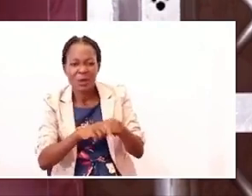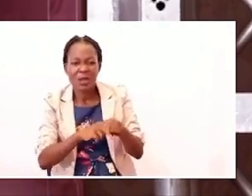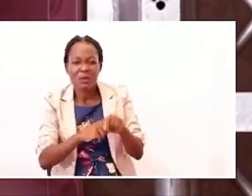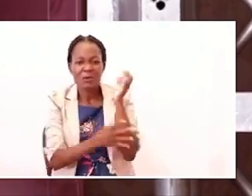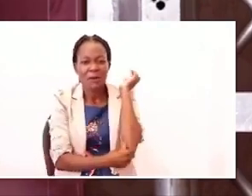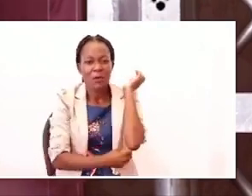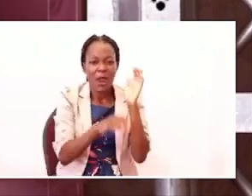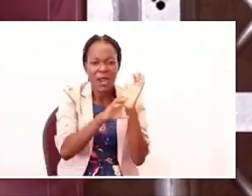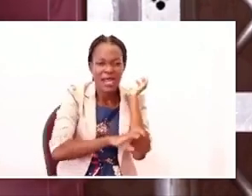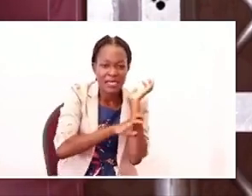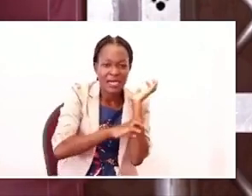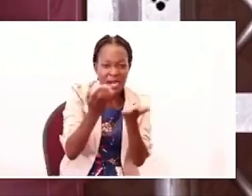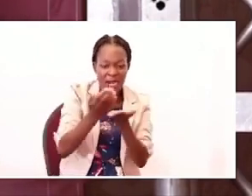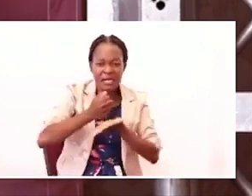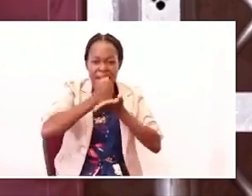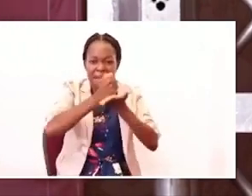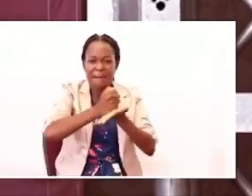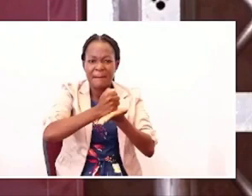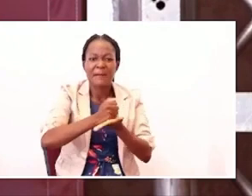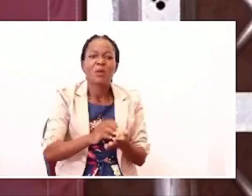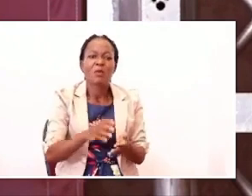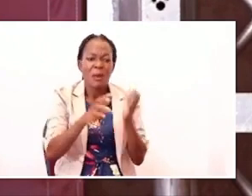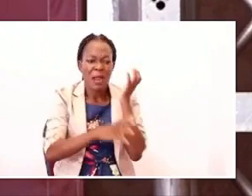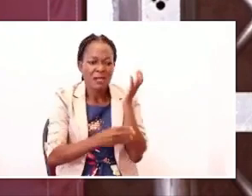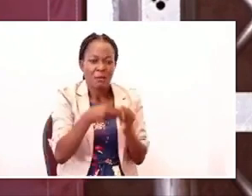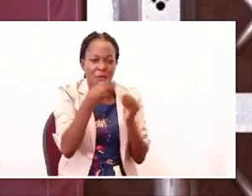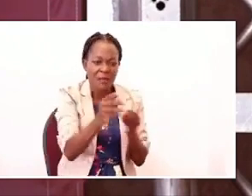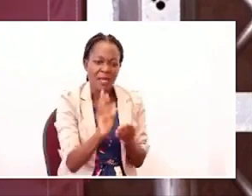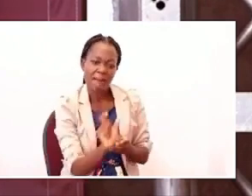countries initiative, as well as the multilateral debt relief initiative.